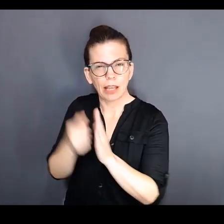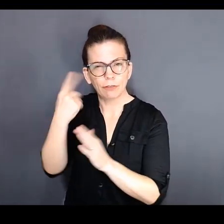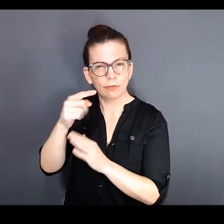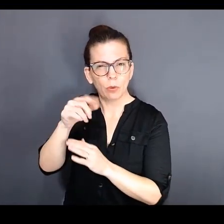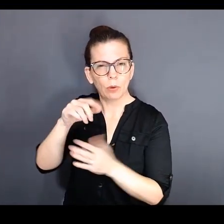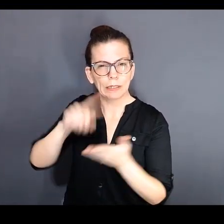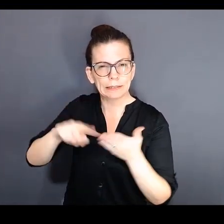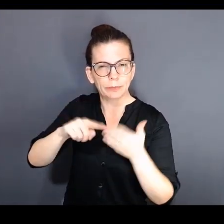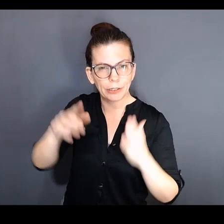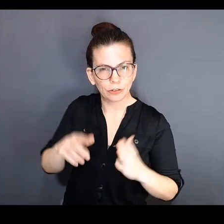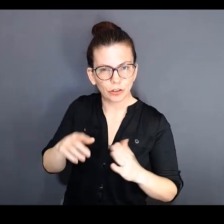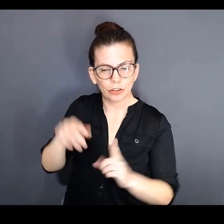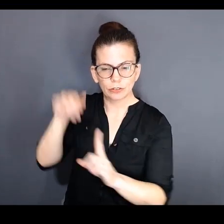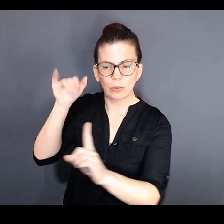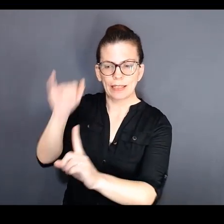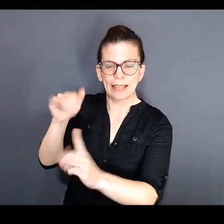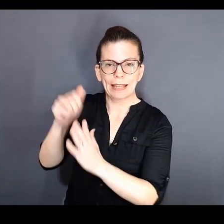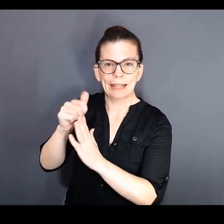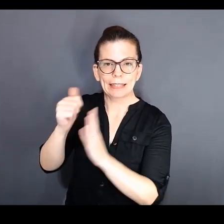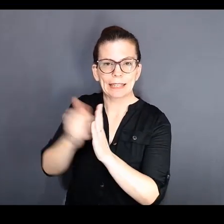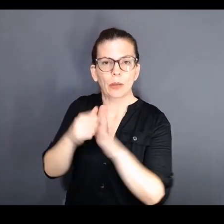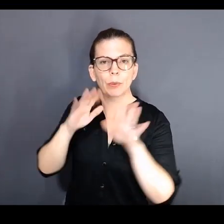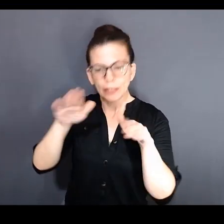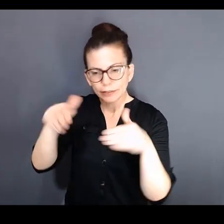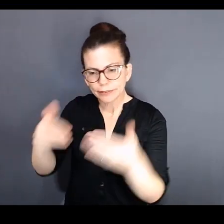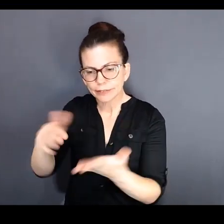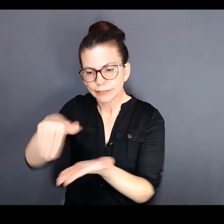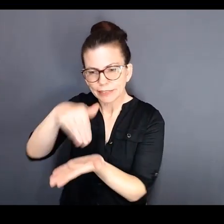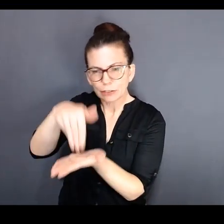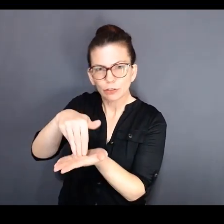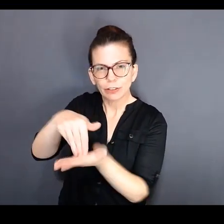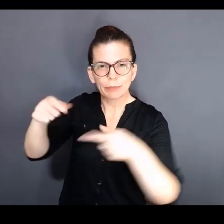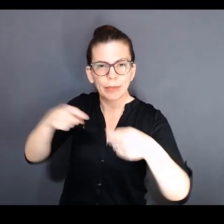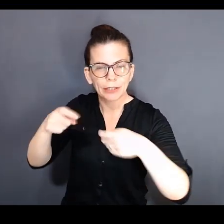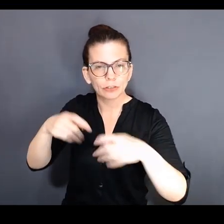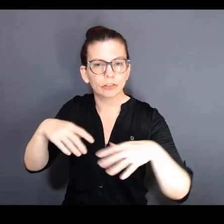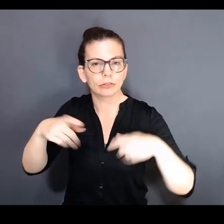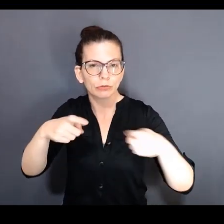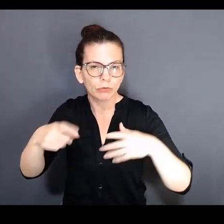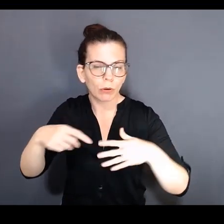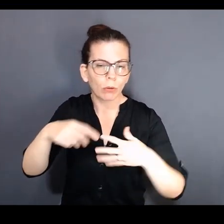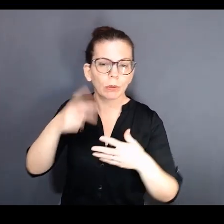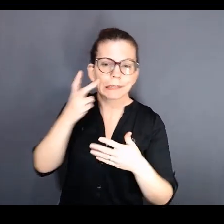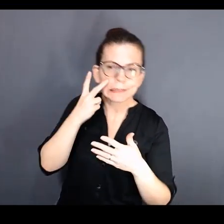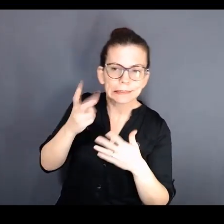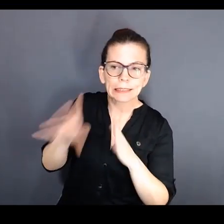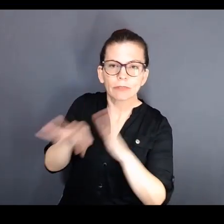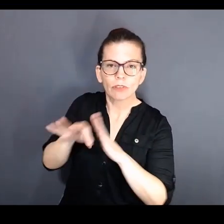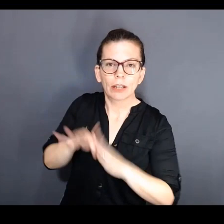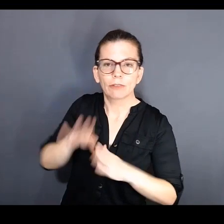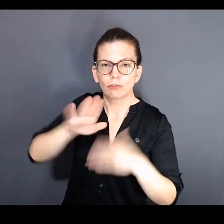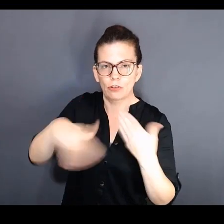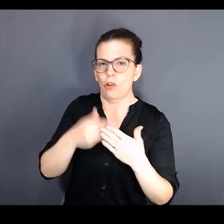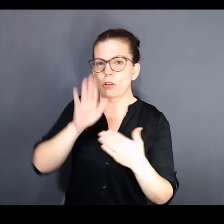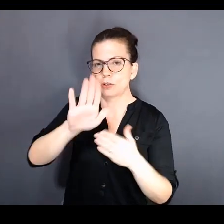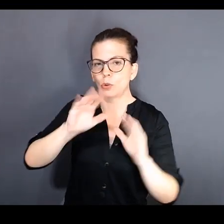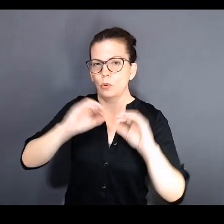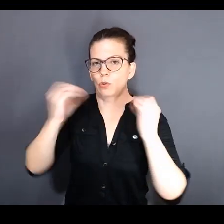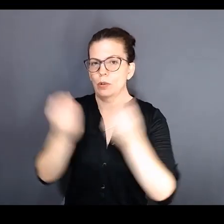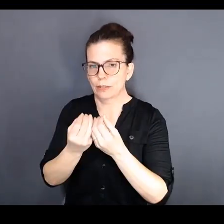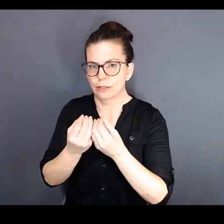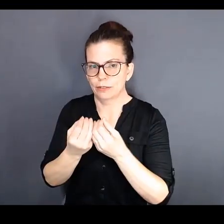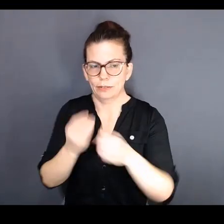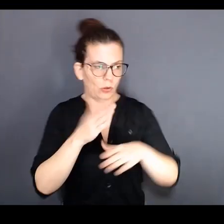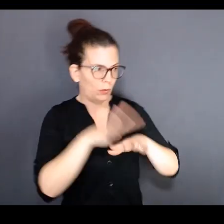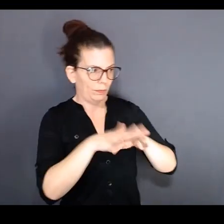for Inspector so that account will be able to centrally manage, control, and see findings for all